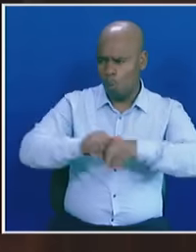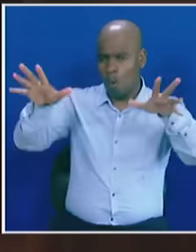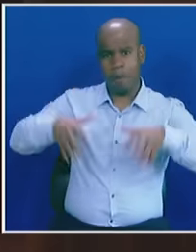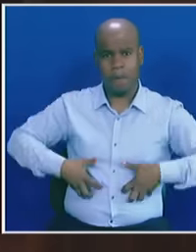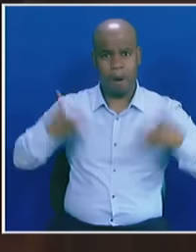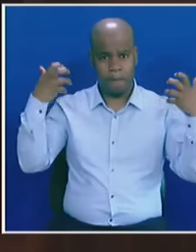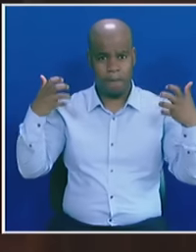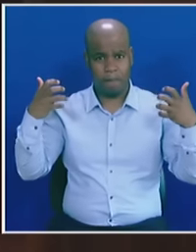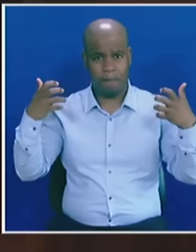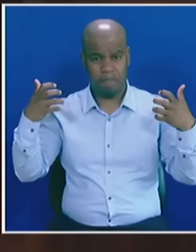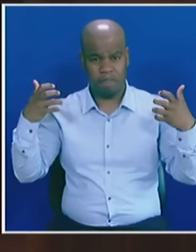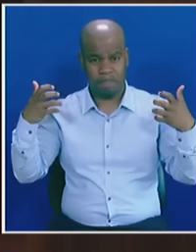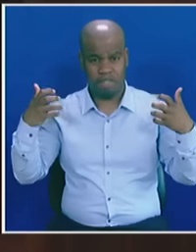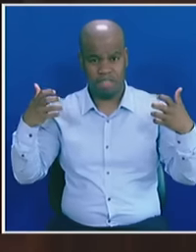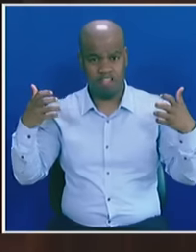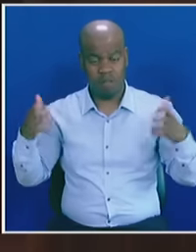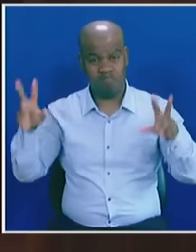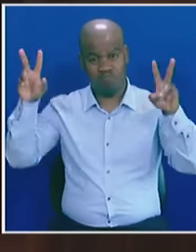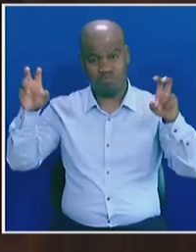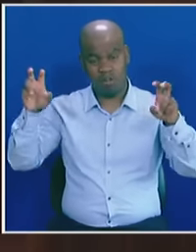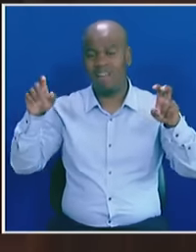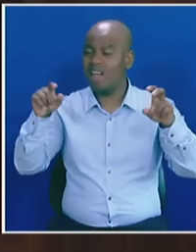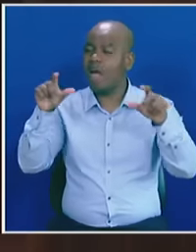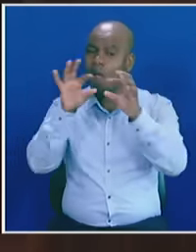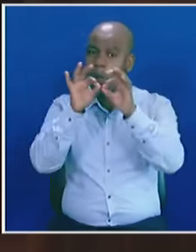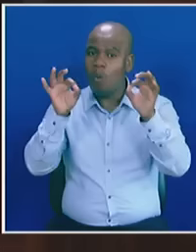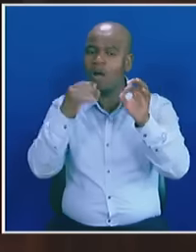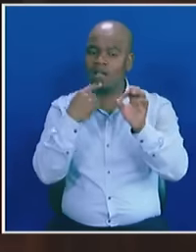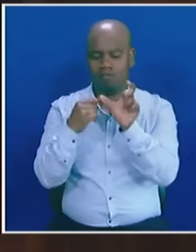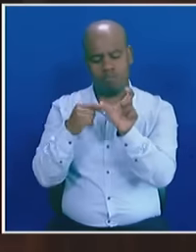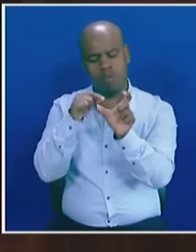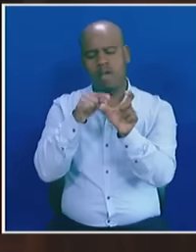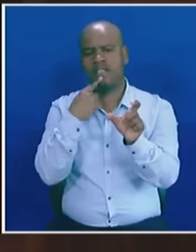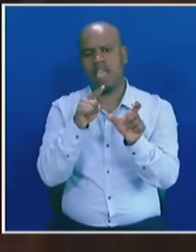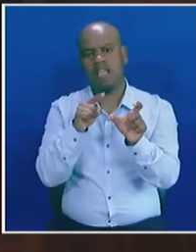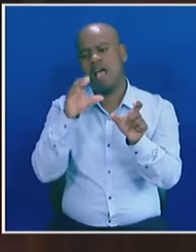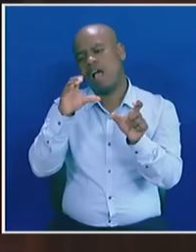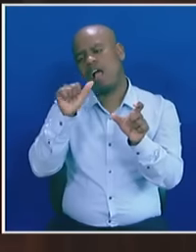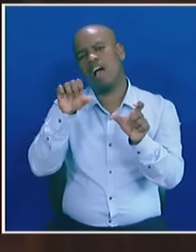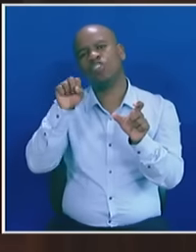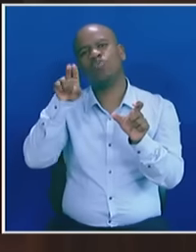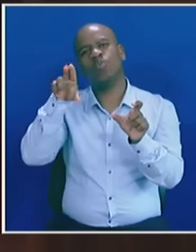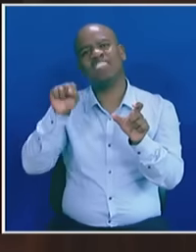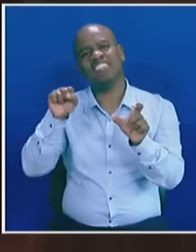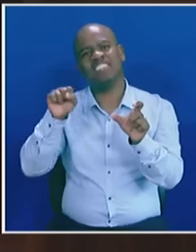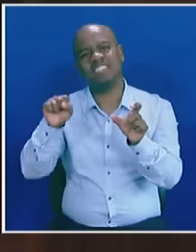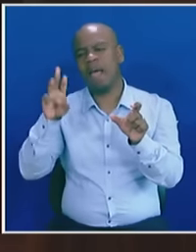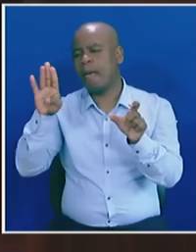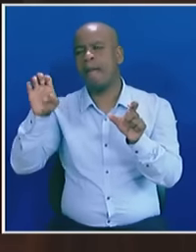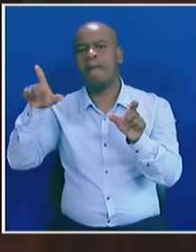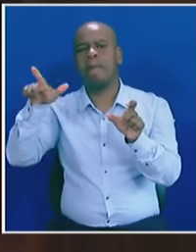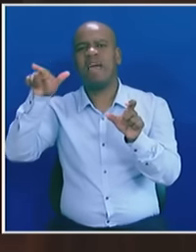called casus belli, the cause of war. Honorable member, I